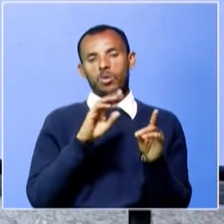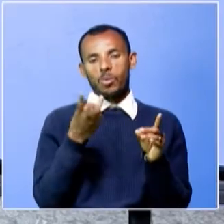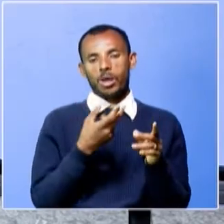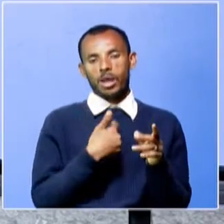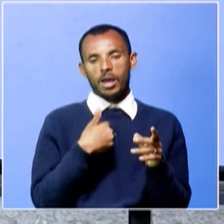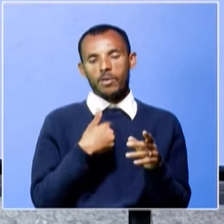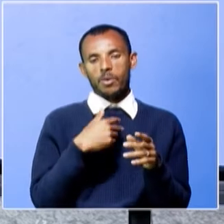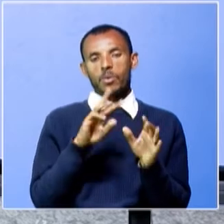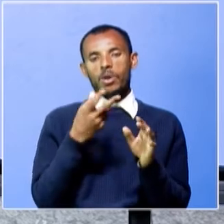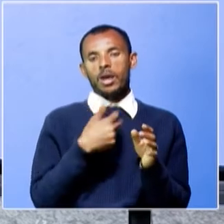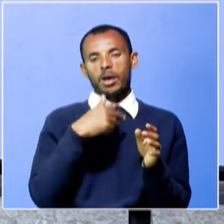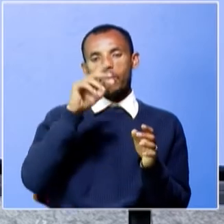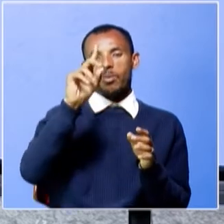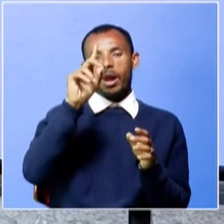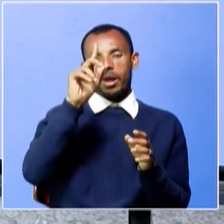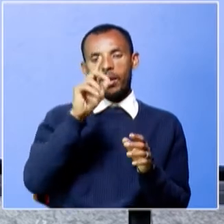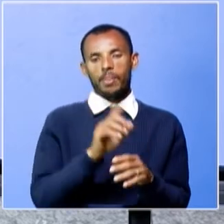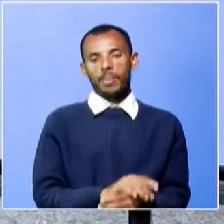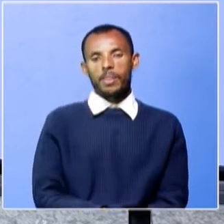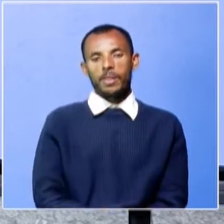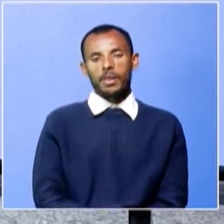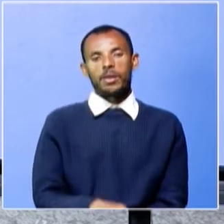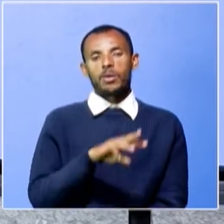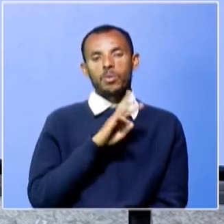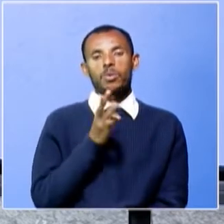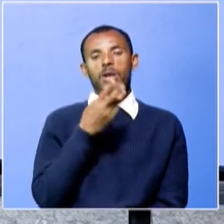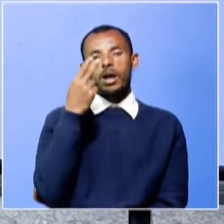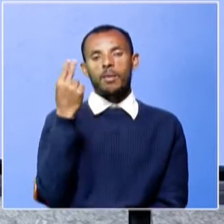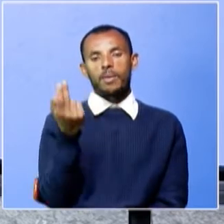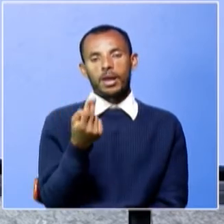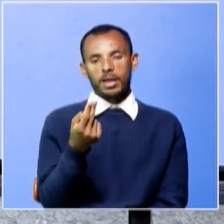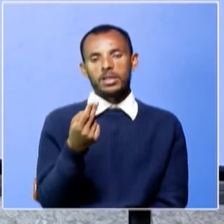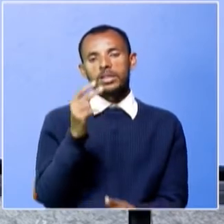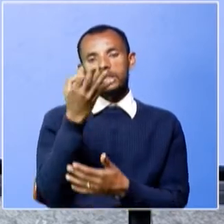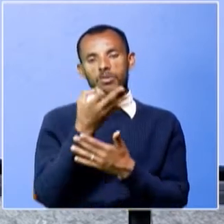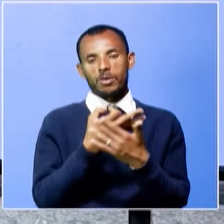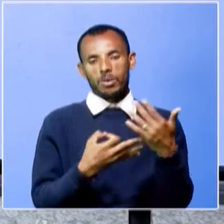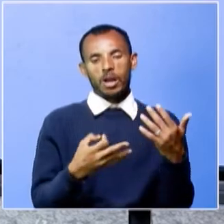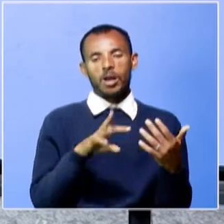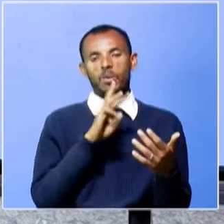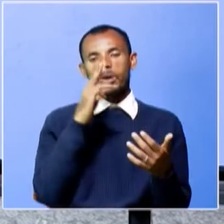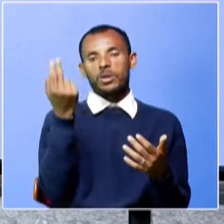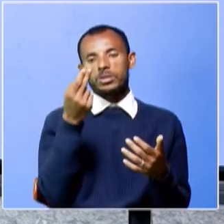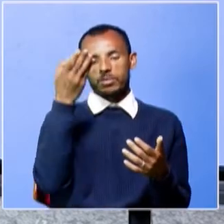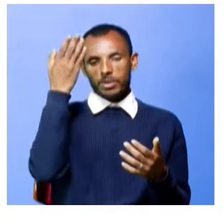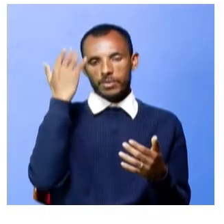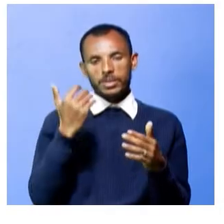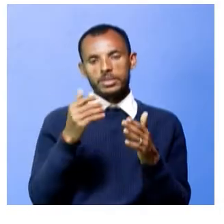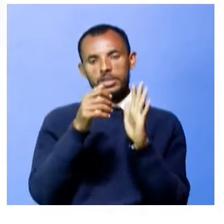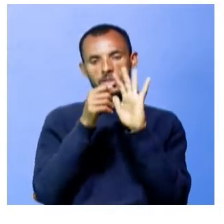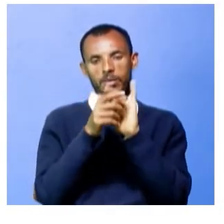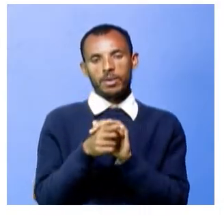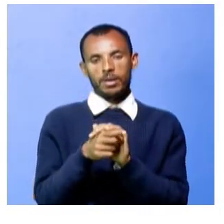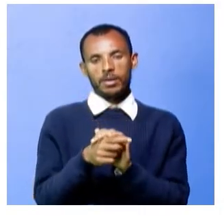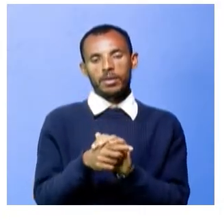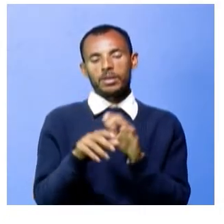We have one. Okay, so we apply the formula that we used in the previous example. The